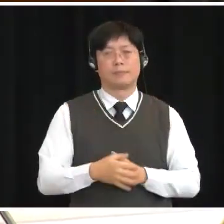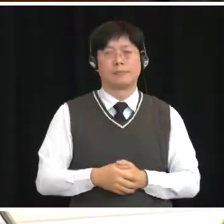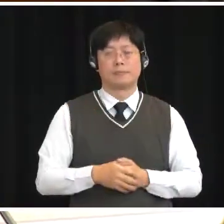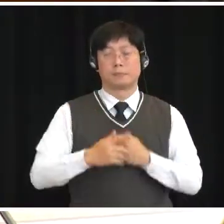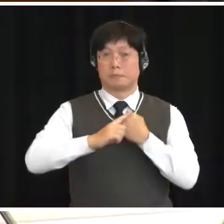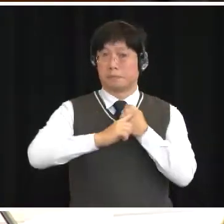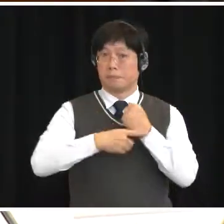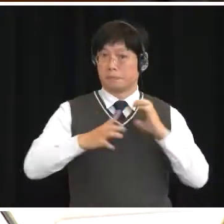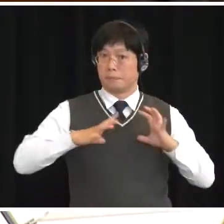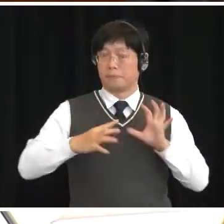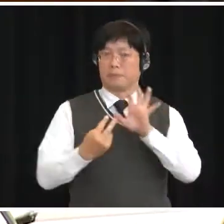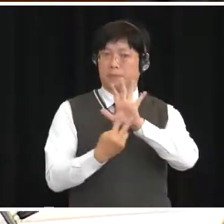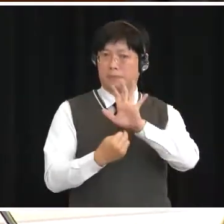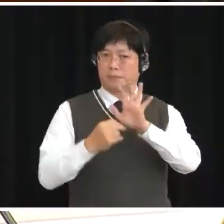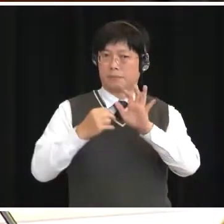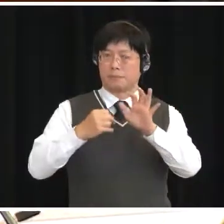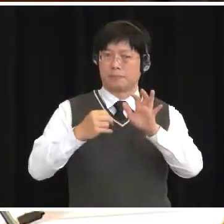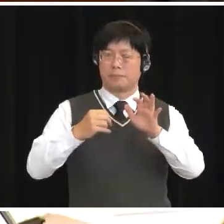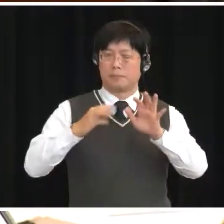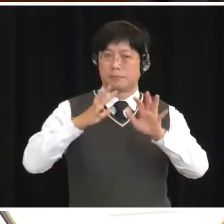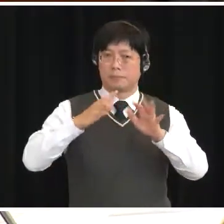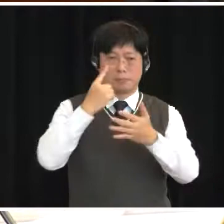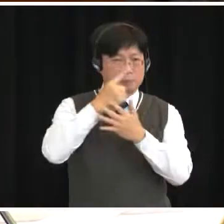for judges.